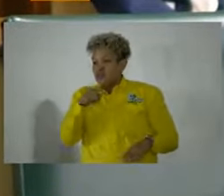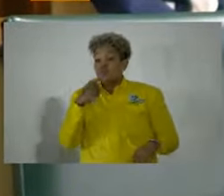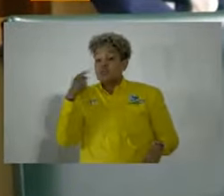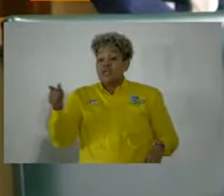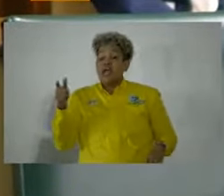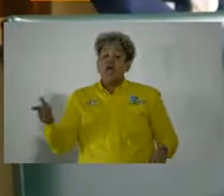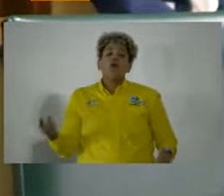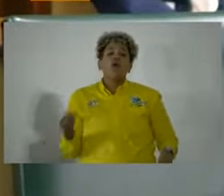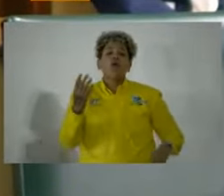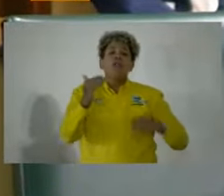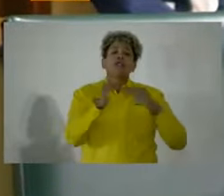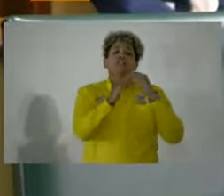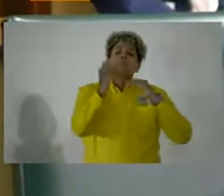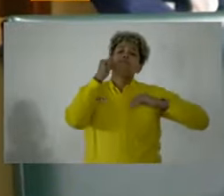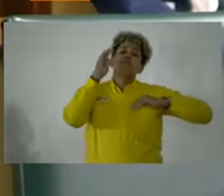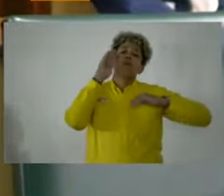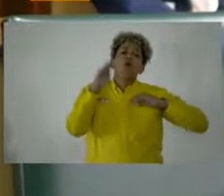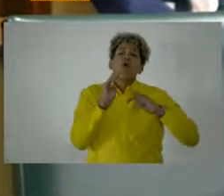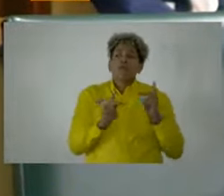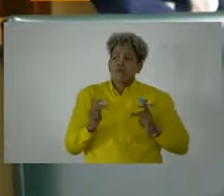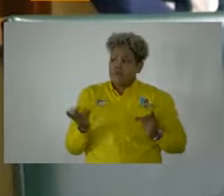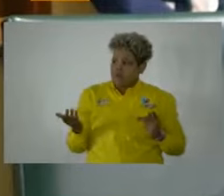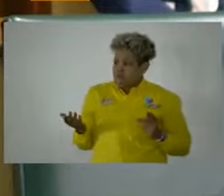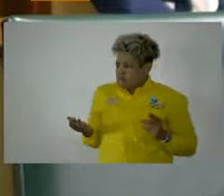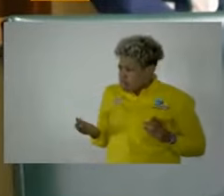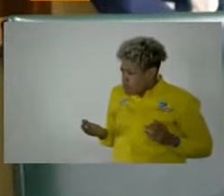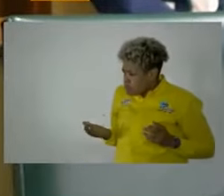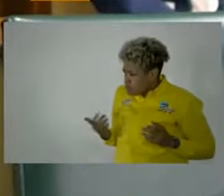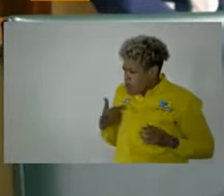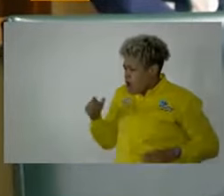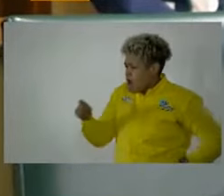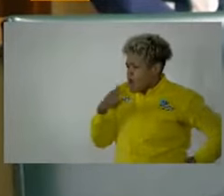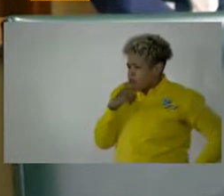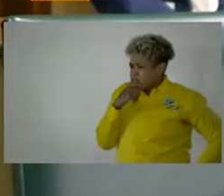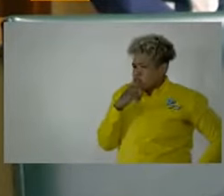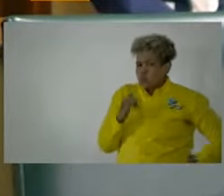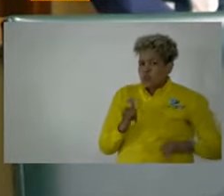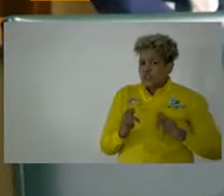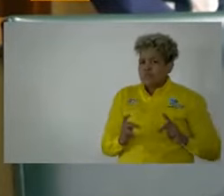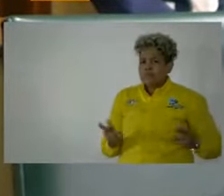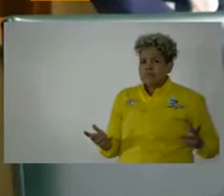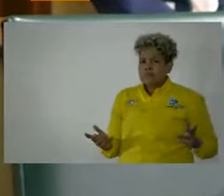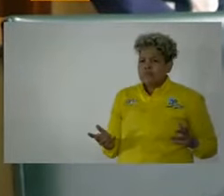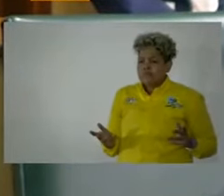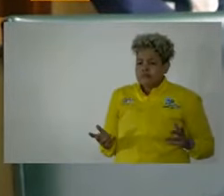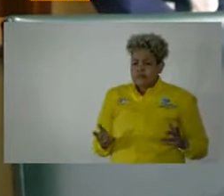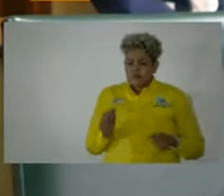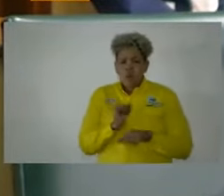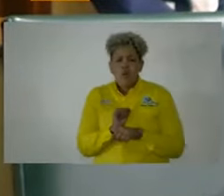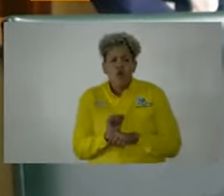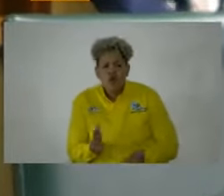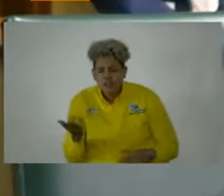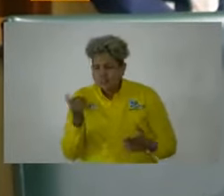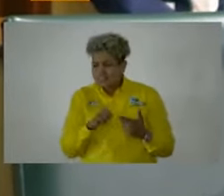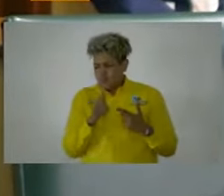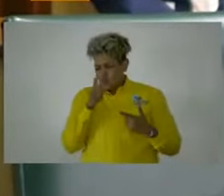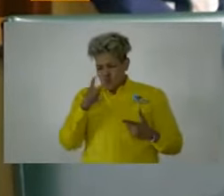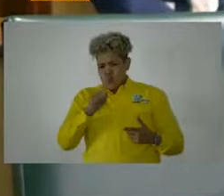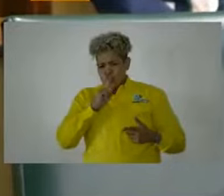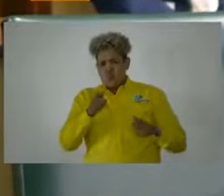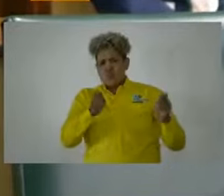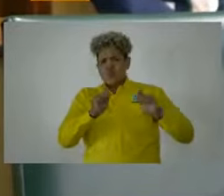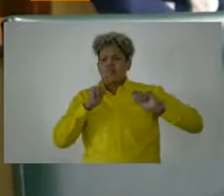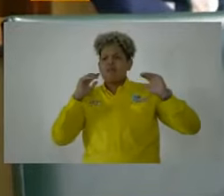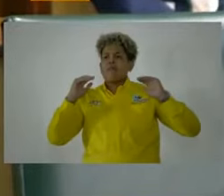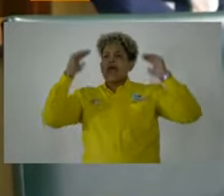you're leveraging stability for all the people, but I must ask you, which people? Workers who are reeling from